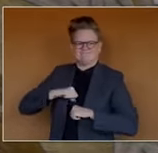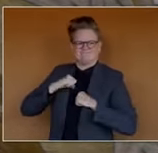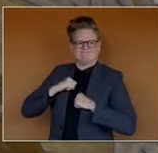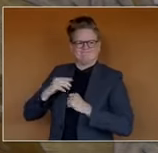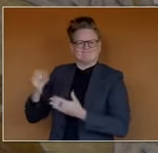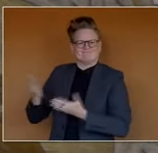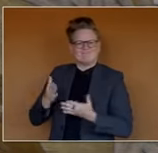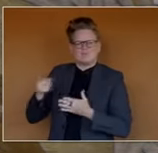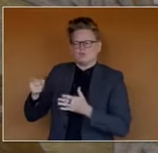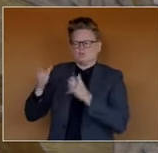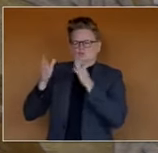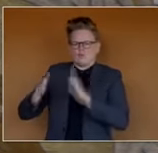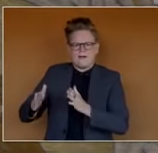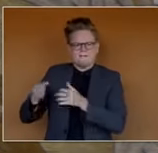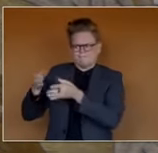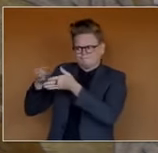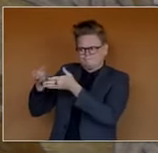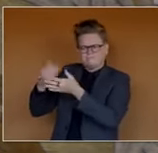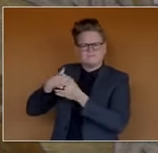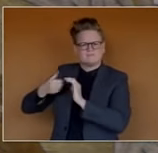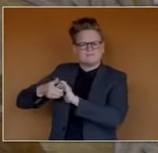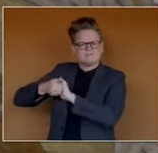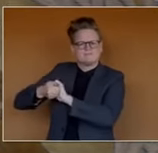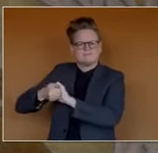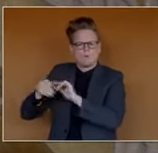year's budget. Nancy Skinner.